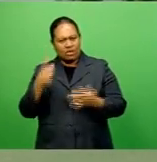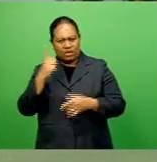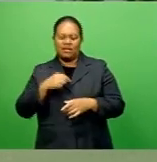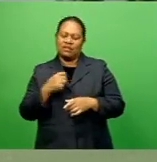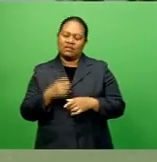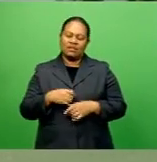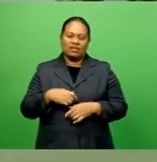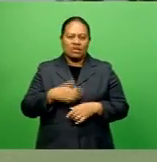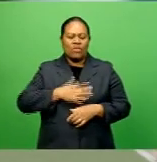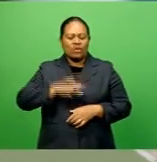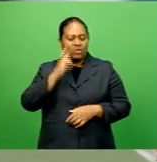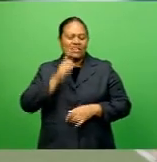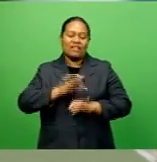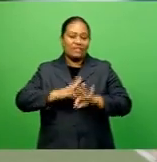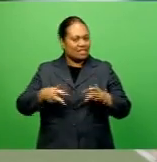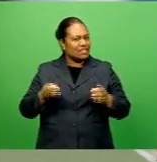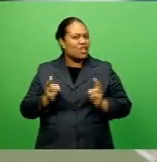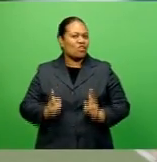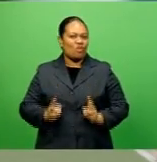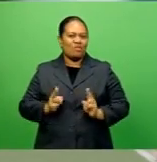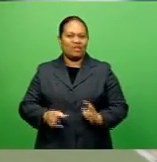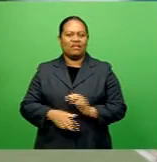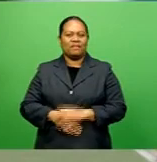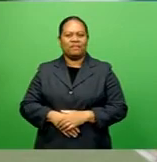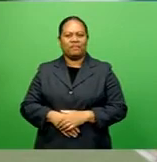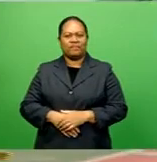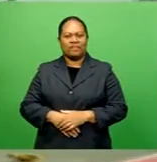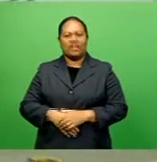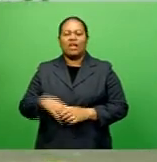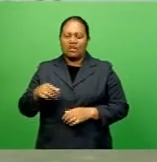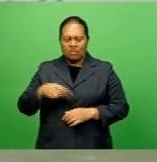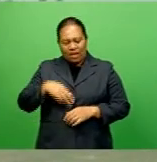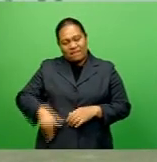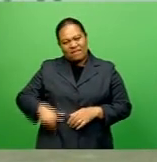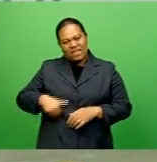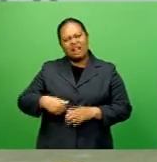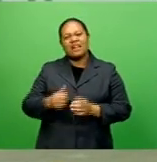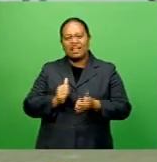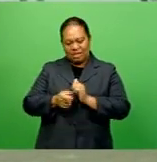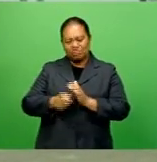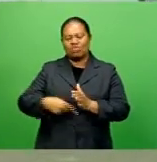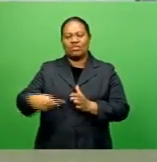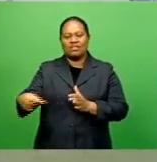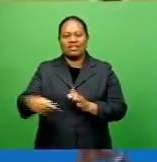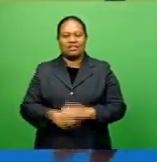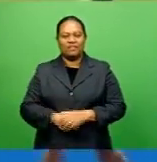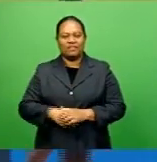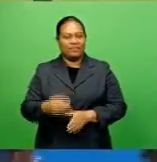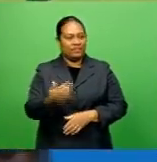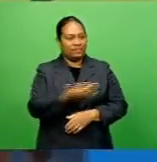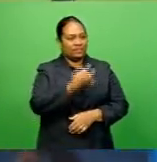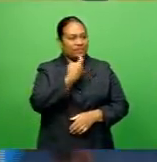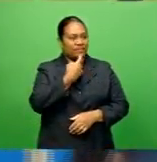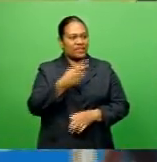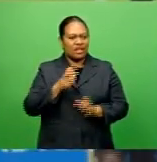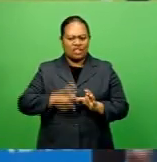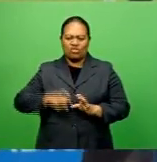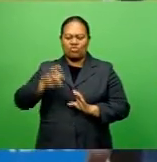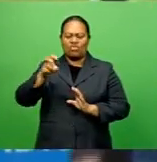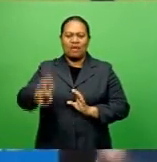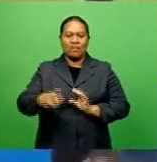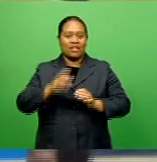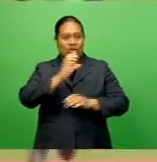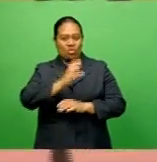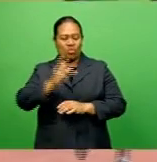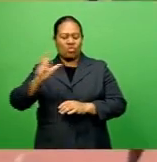to normal. And I personally feel like the game should carry on. National long jumper Eugene Volmer says the Coca-Cola Games